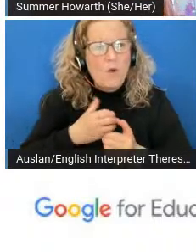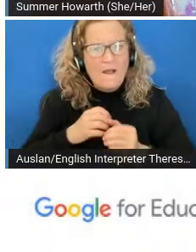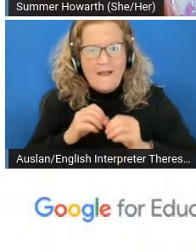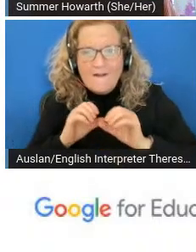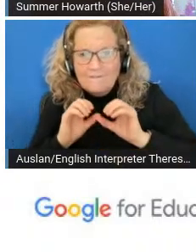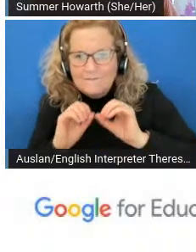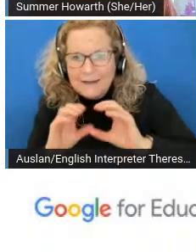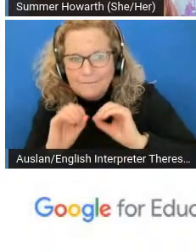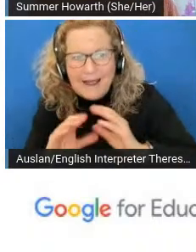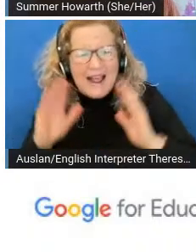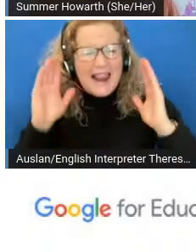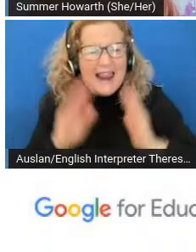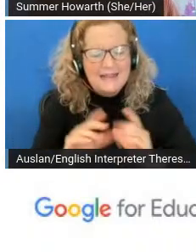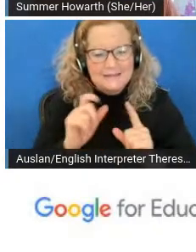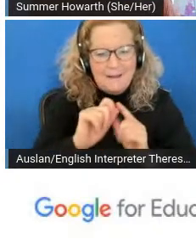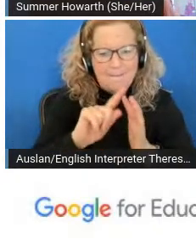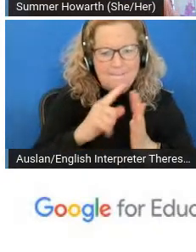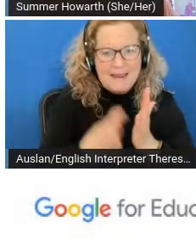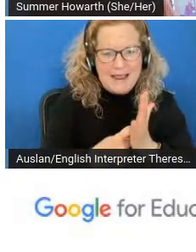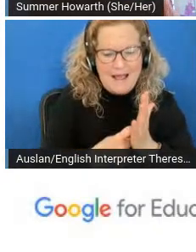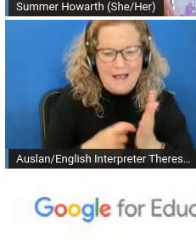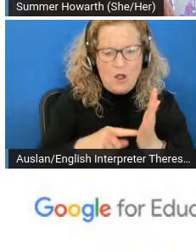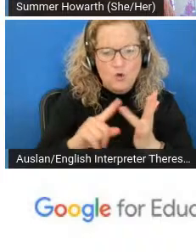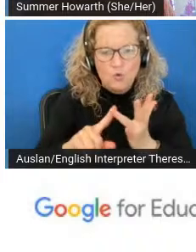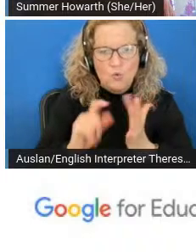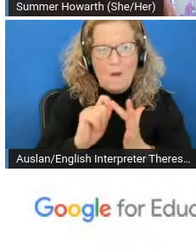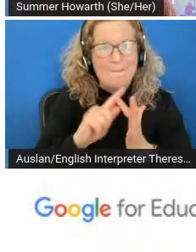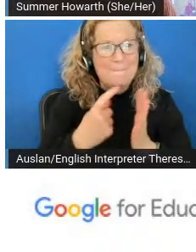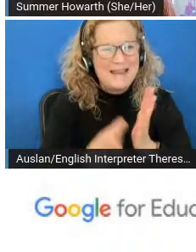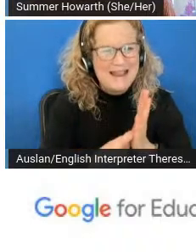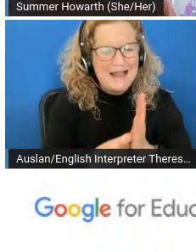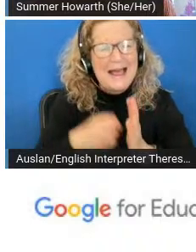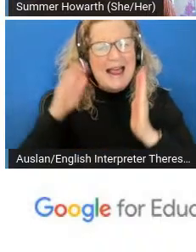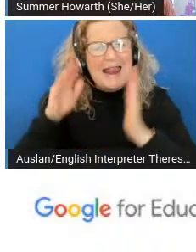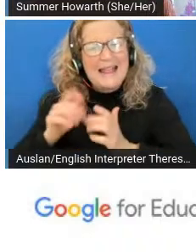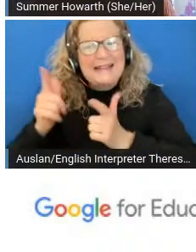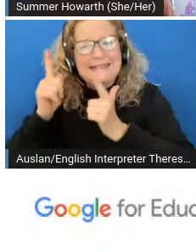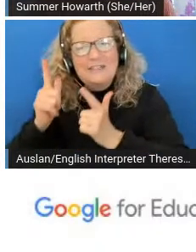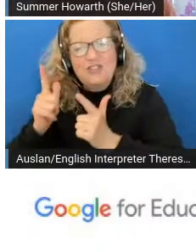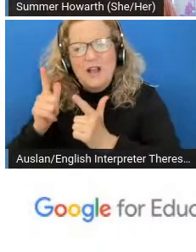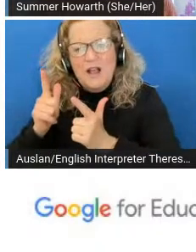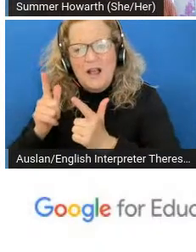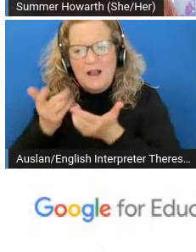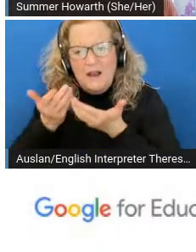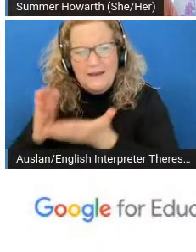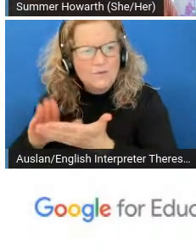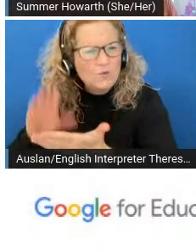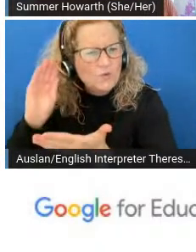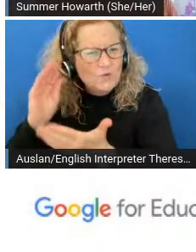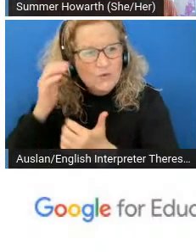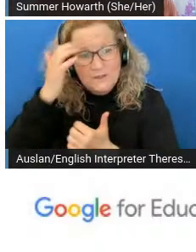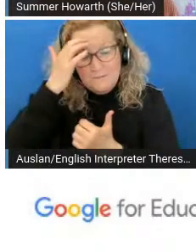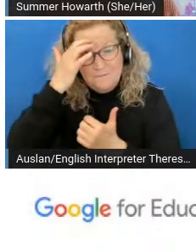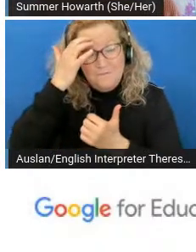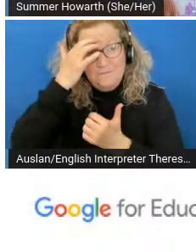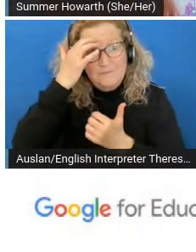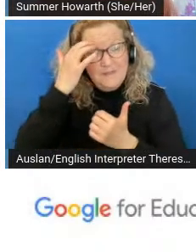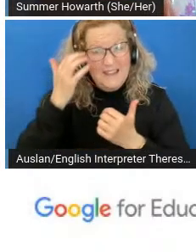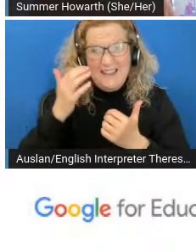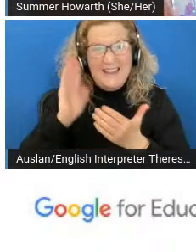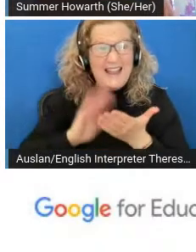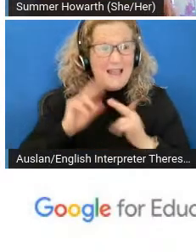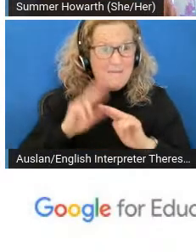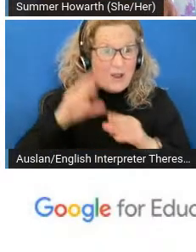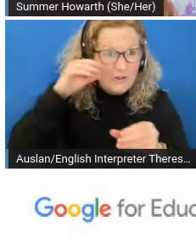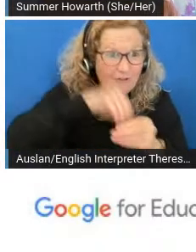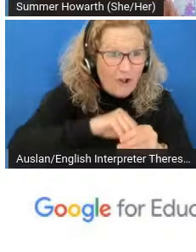peer-to-peer or teacher to student. There's so many more folks that are now involved in the educative process, from parents and